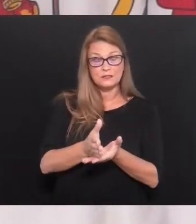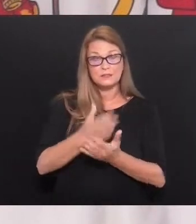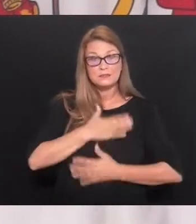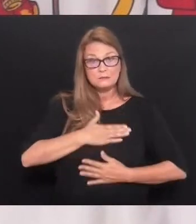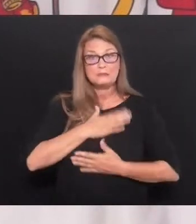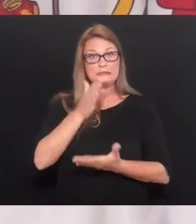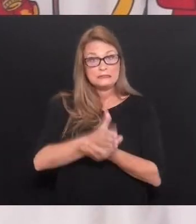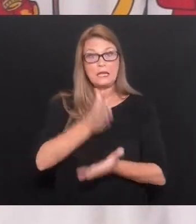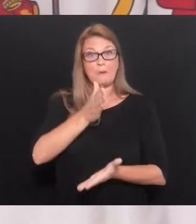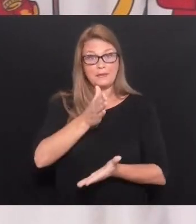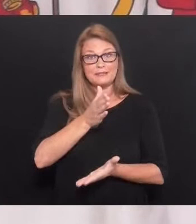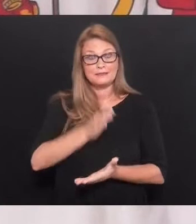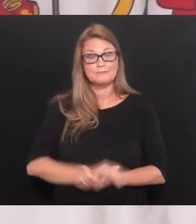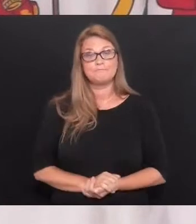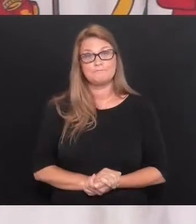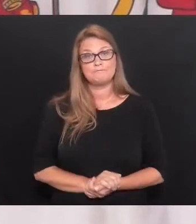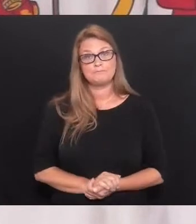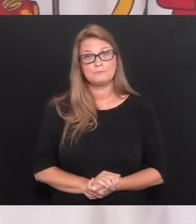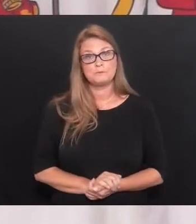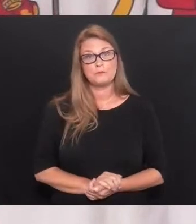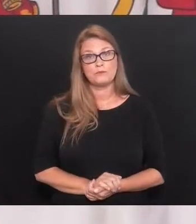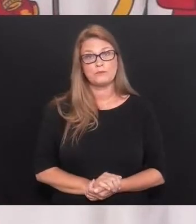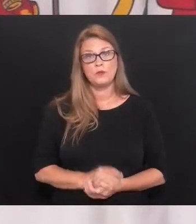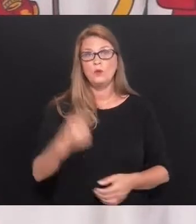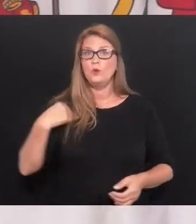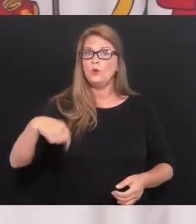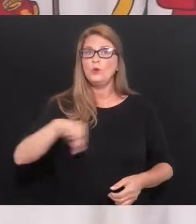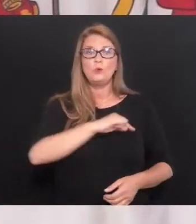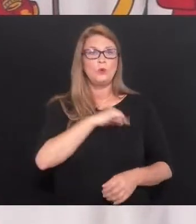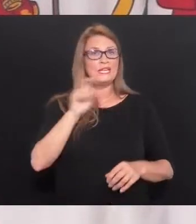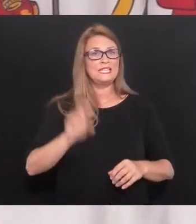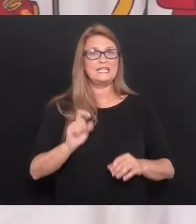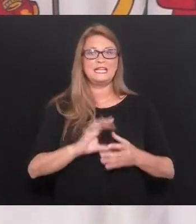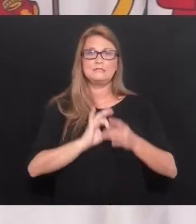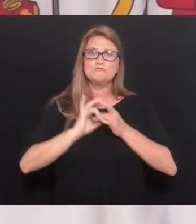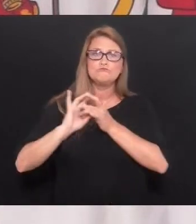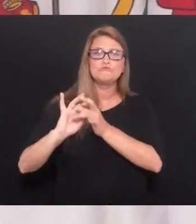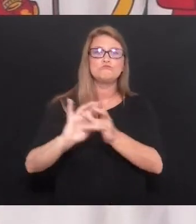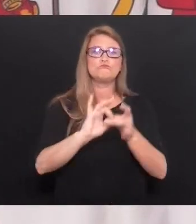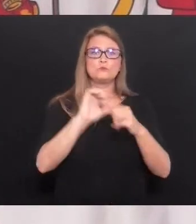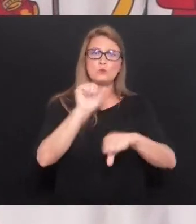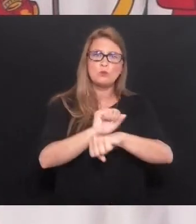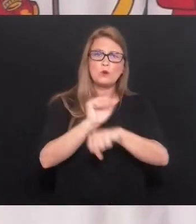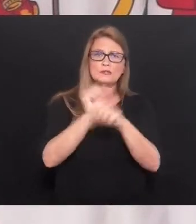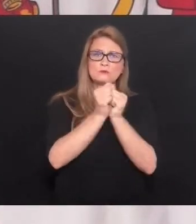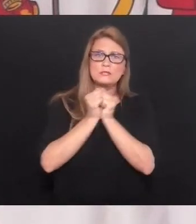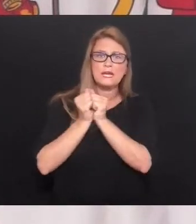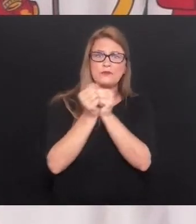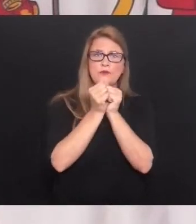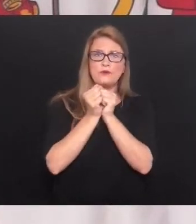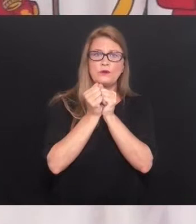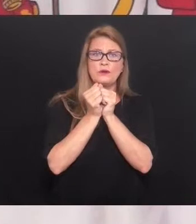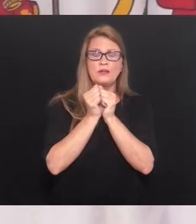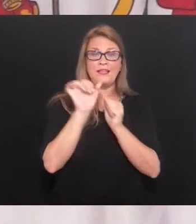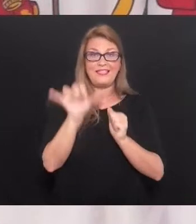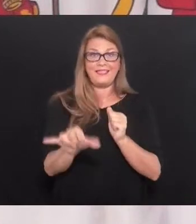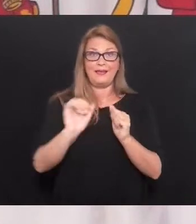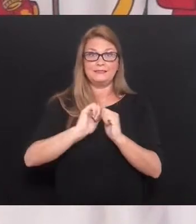it. We have all got to step up, united together. That's the way we stop